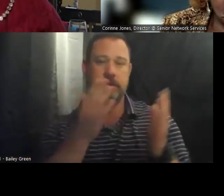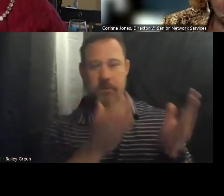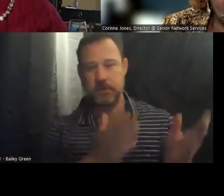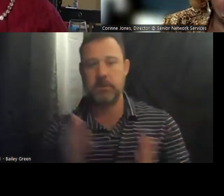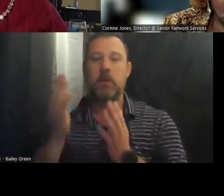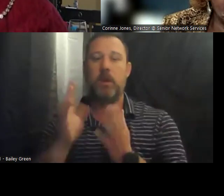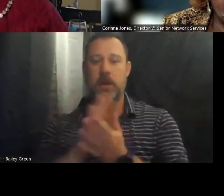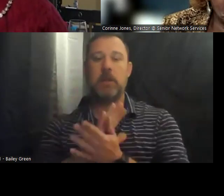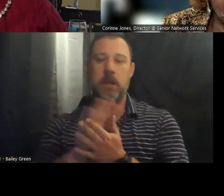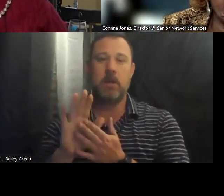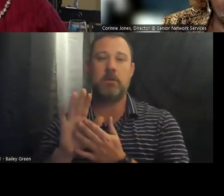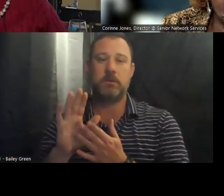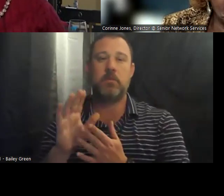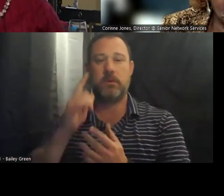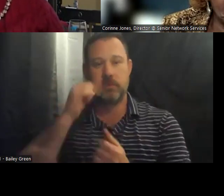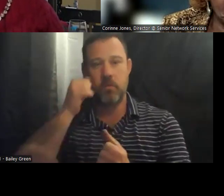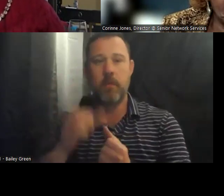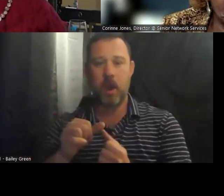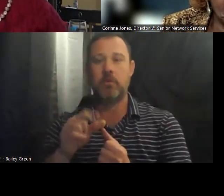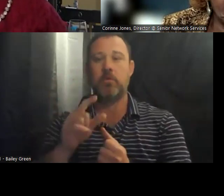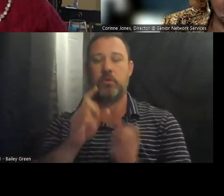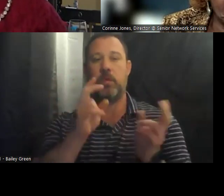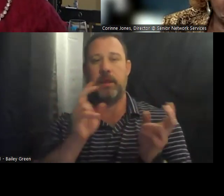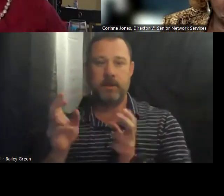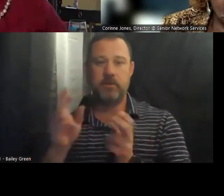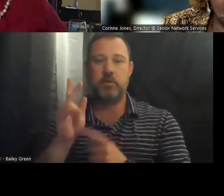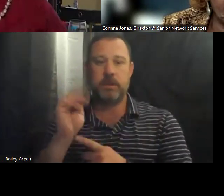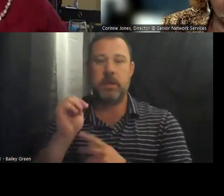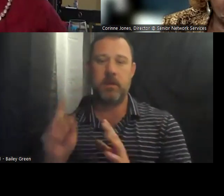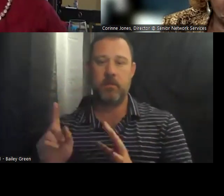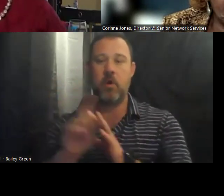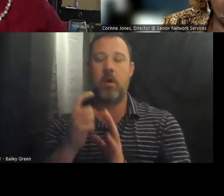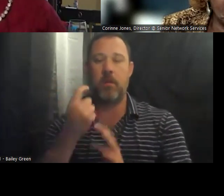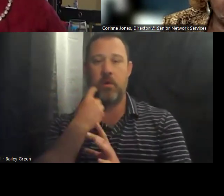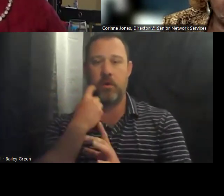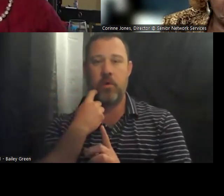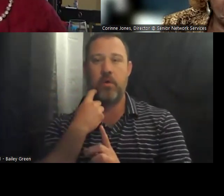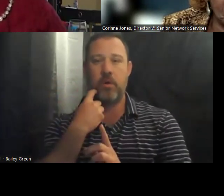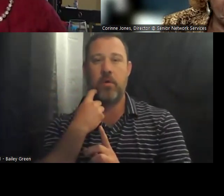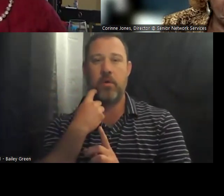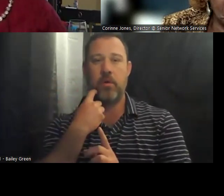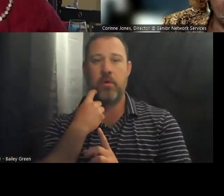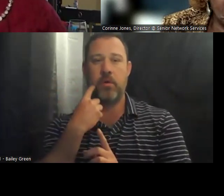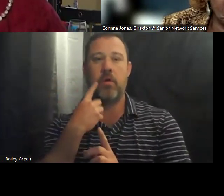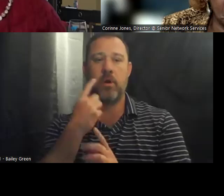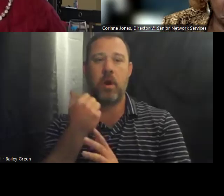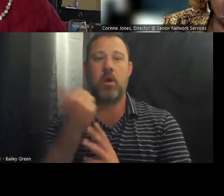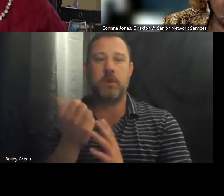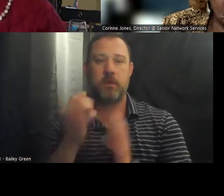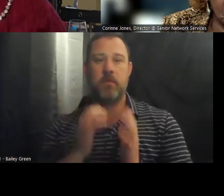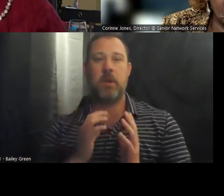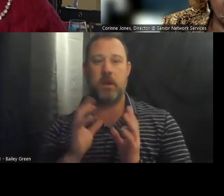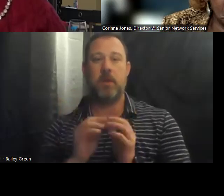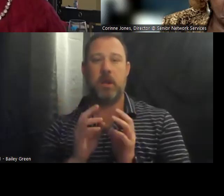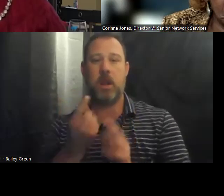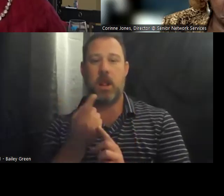or as a reminder to the issues that Kim brought up earlier and also in our subcommittee meeting last